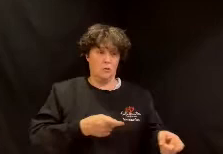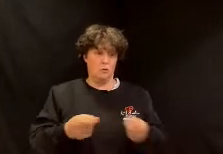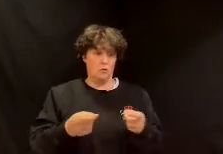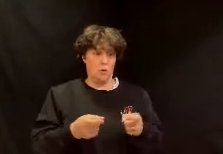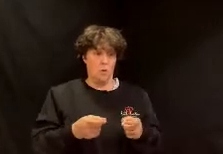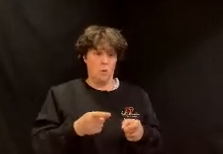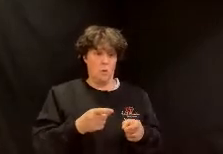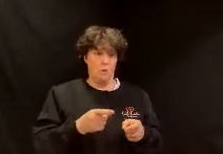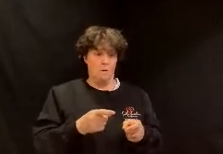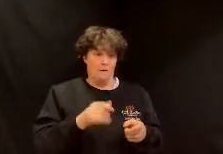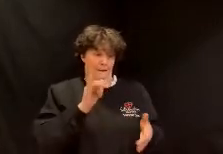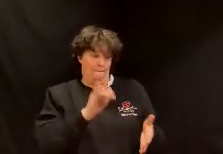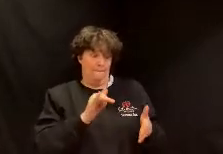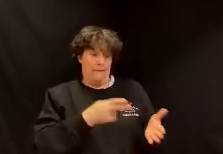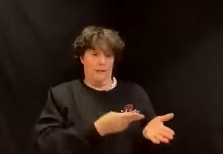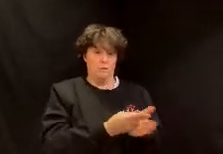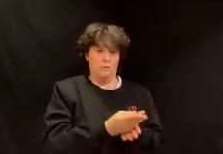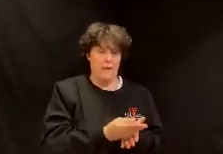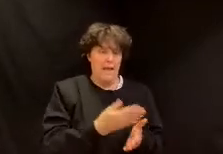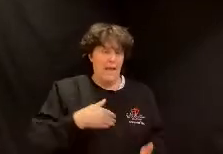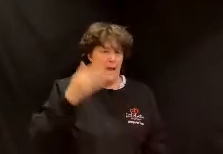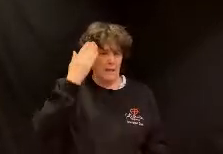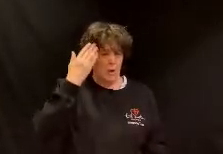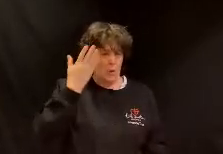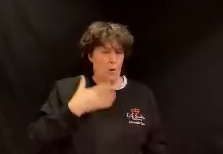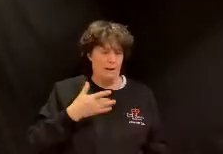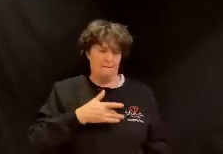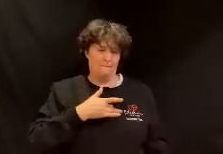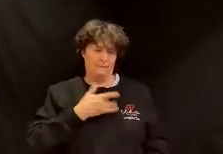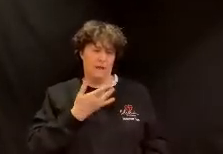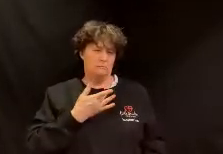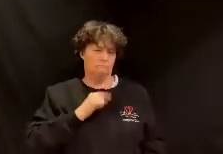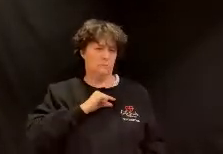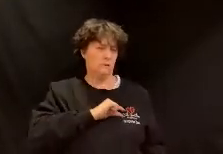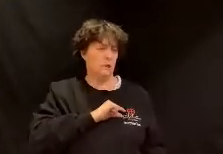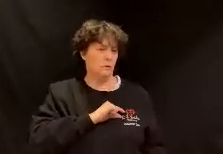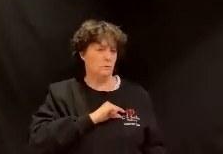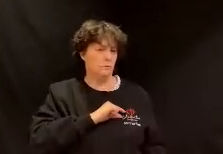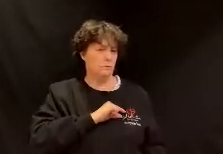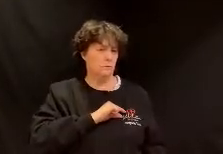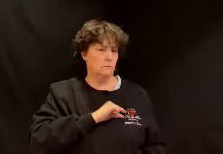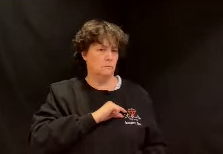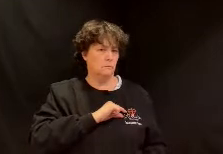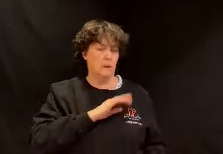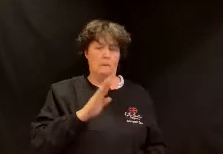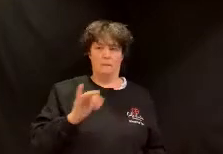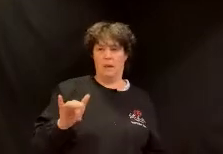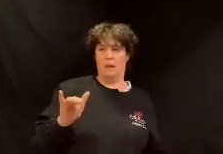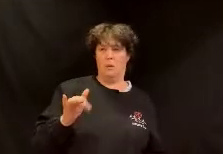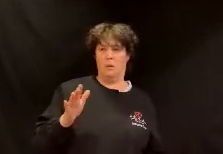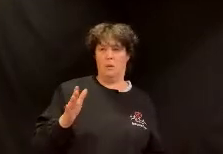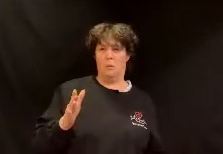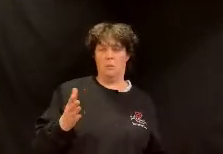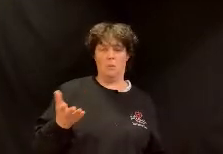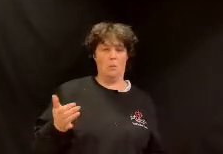So I know what I'm convinced of and I know what I'm convicted of by what I'm